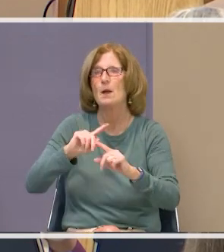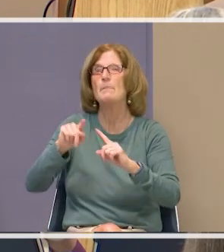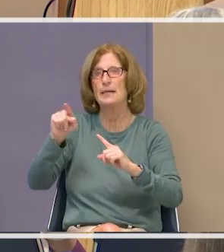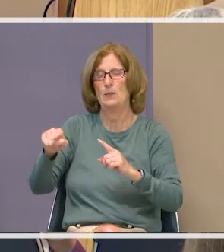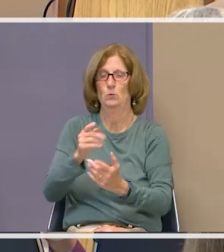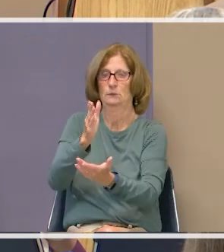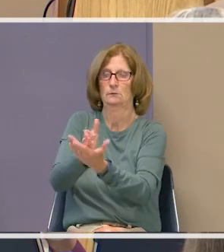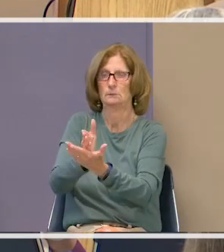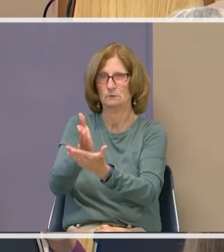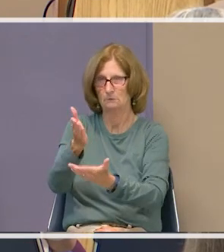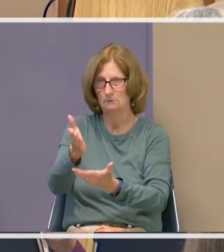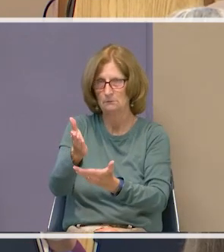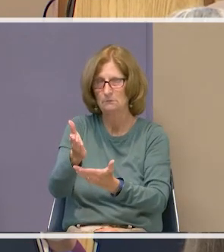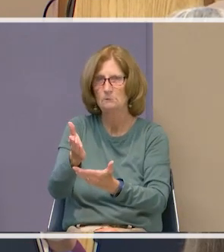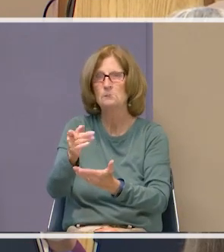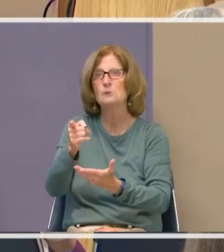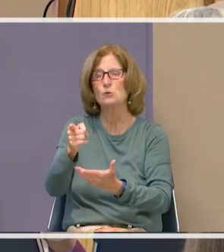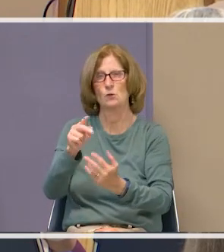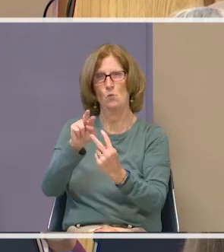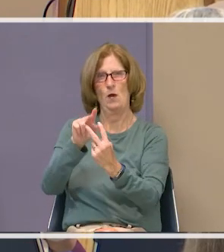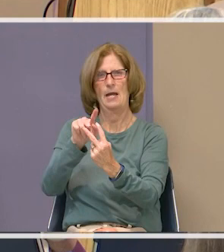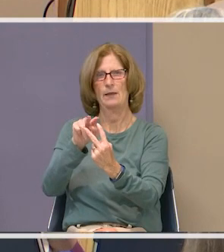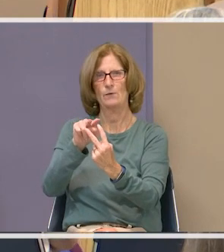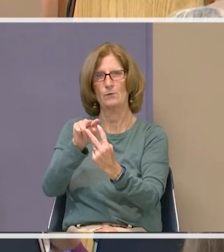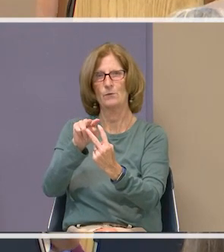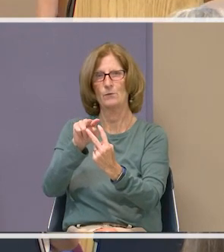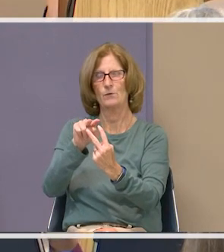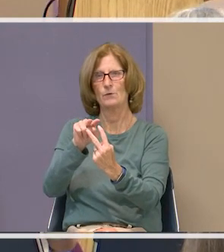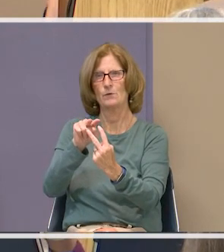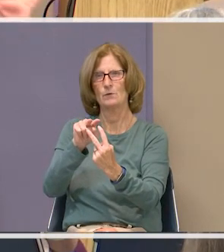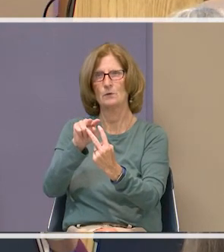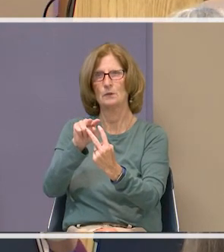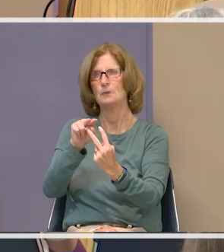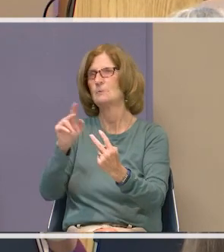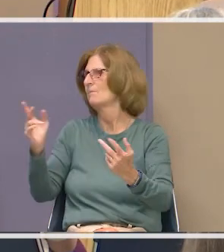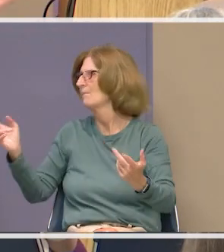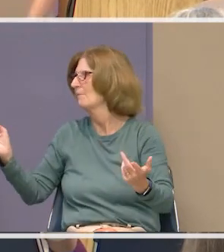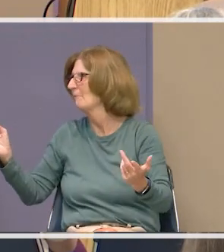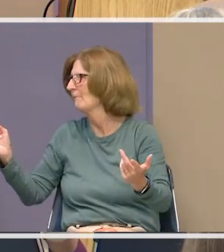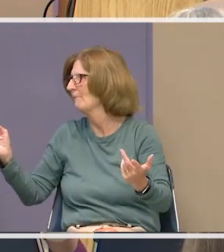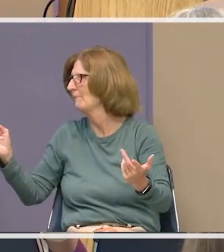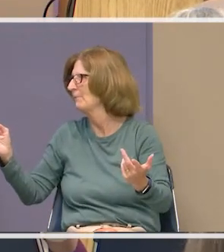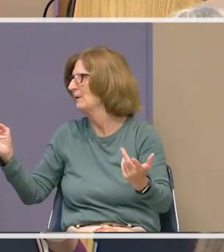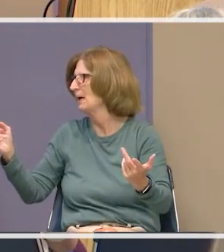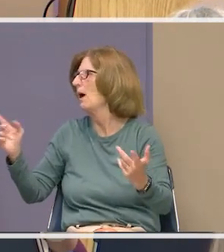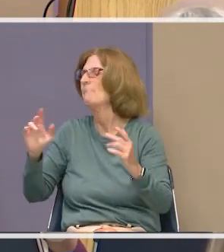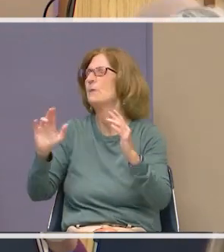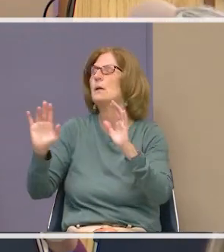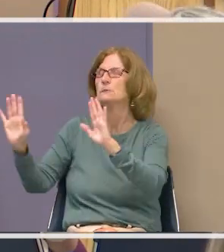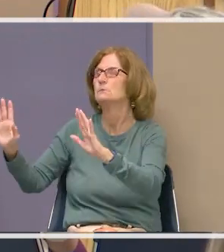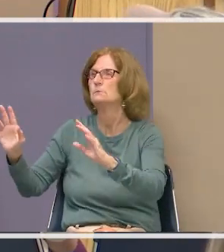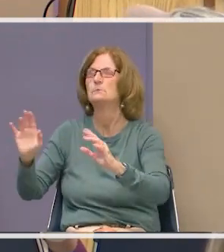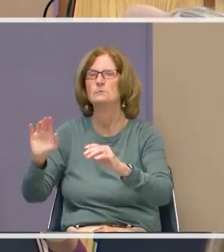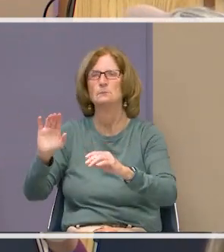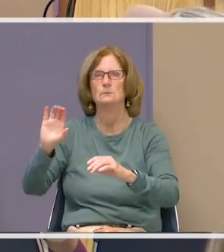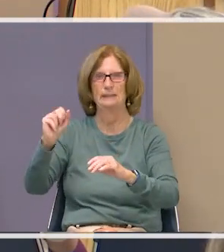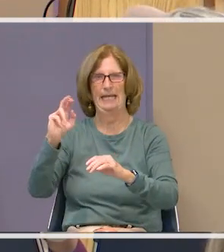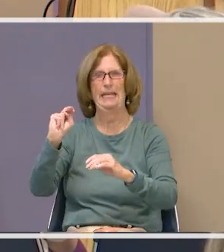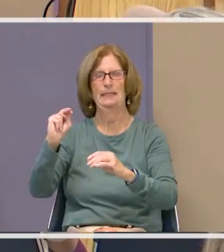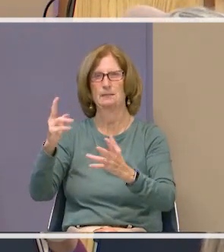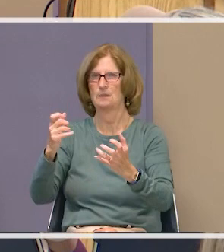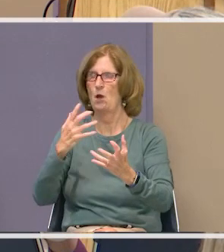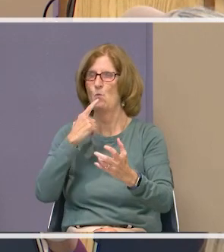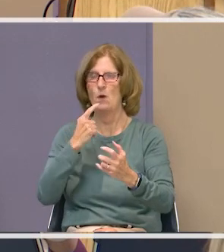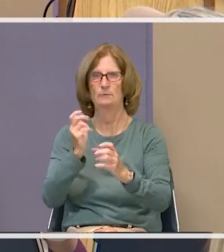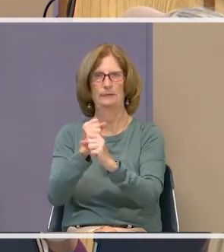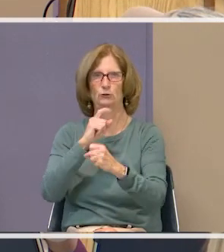going to either be able to go with a, ideally a bike signal. That's fine. I just want to make sure Yeah. everything's coordinated because, like you